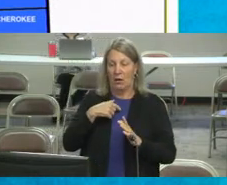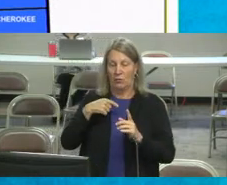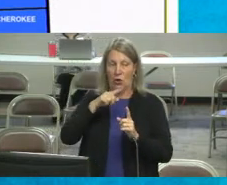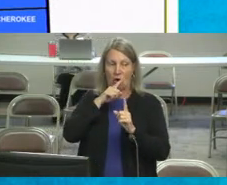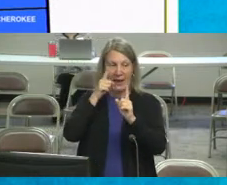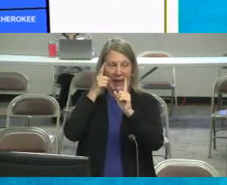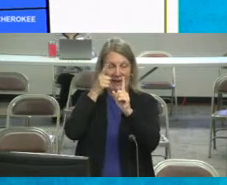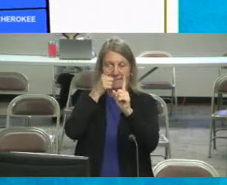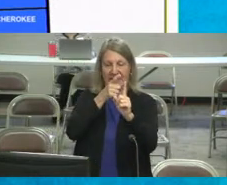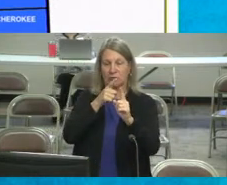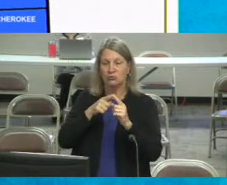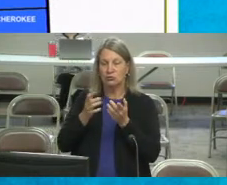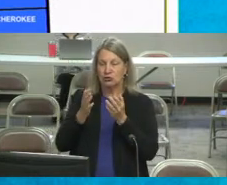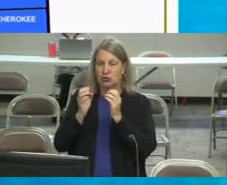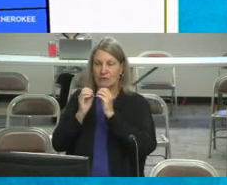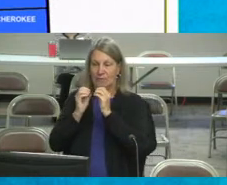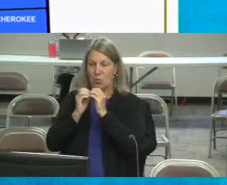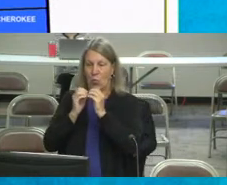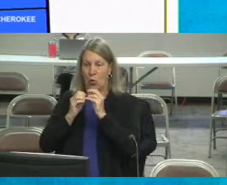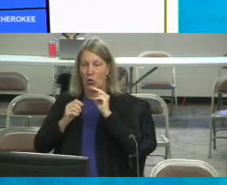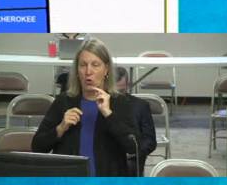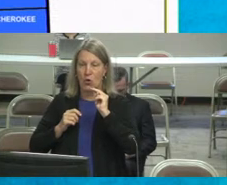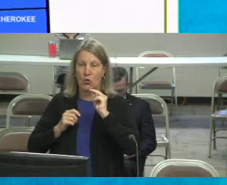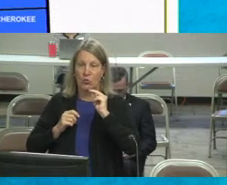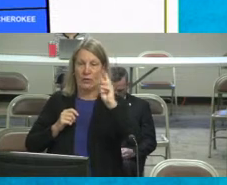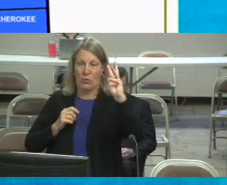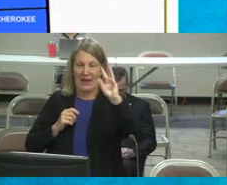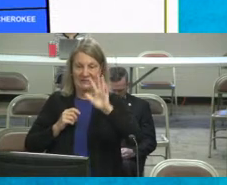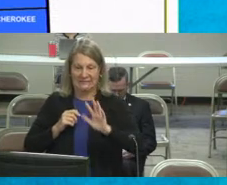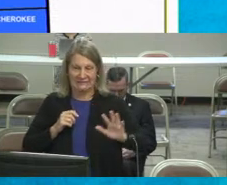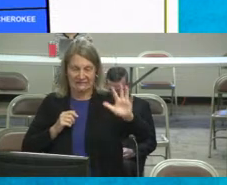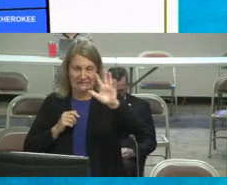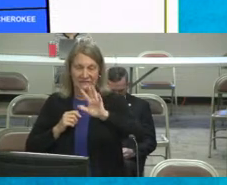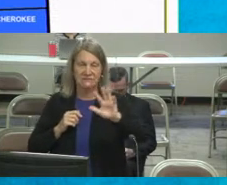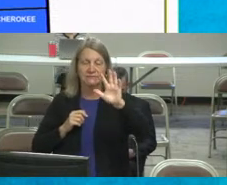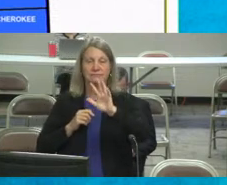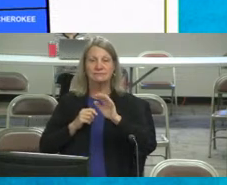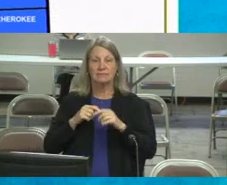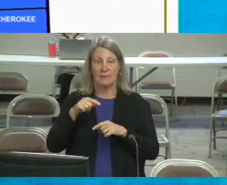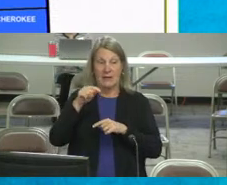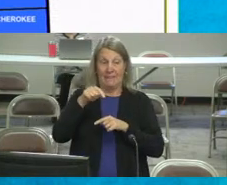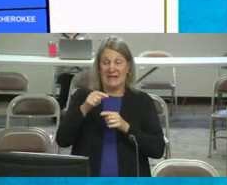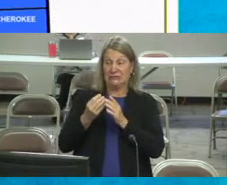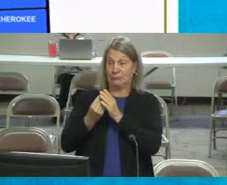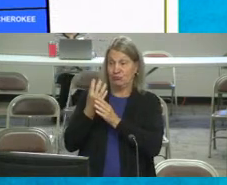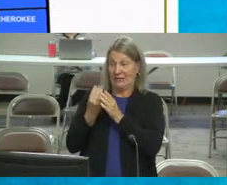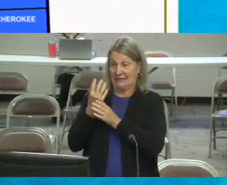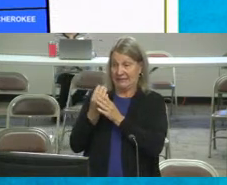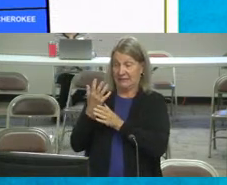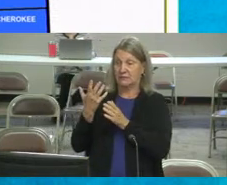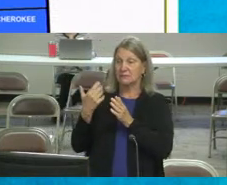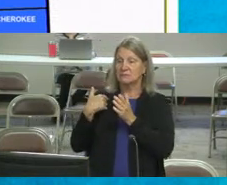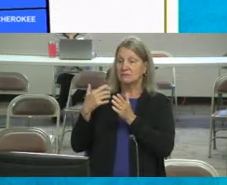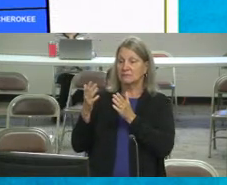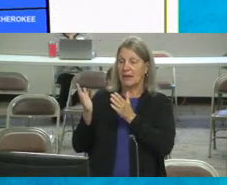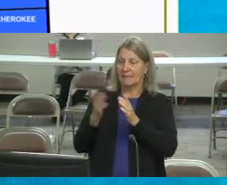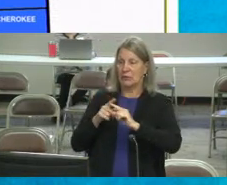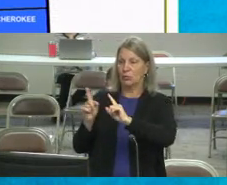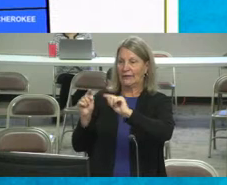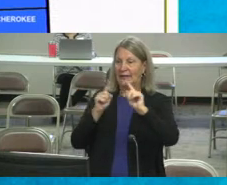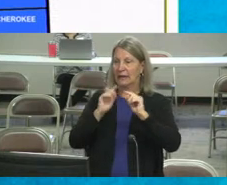be a support to them that they're providing their own services so we're hoping to make further contact in the Northwest area of the state